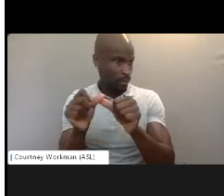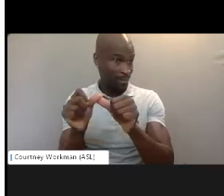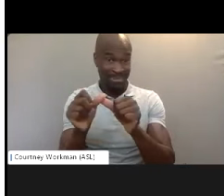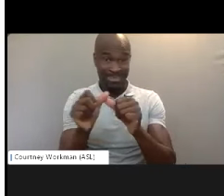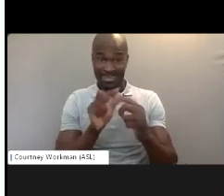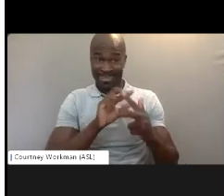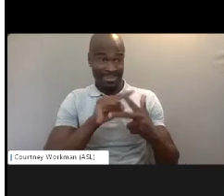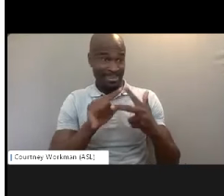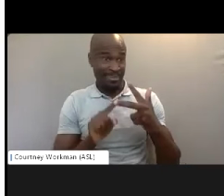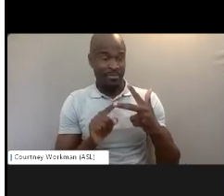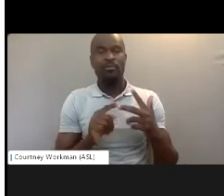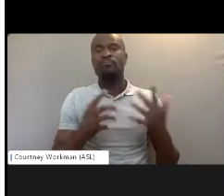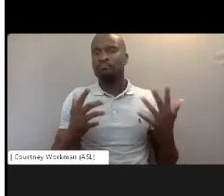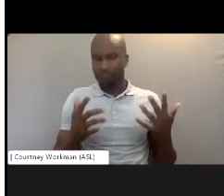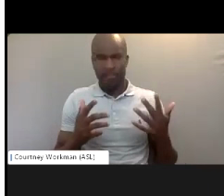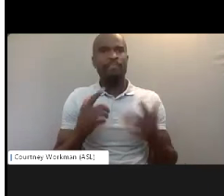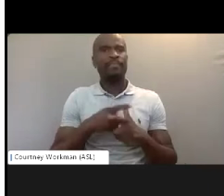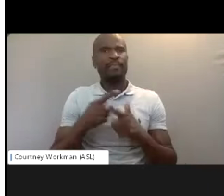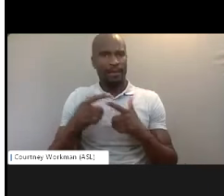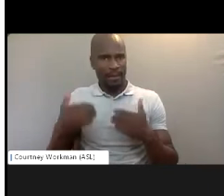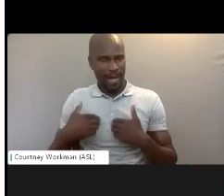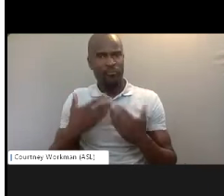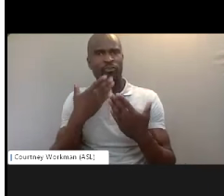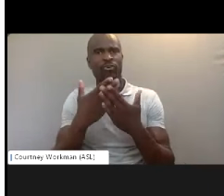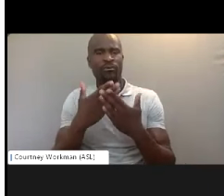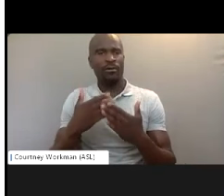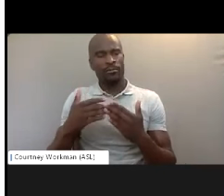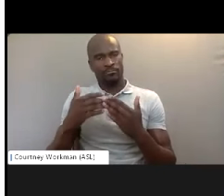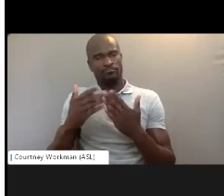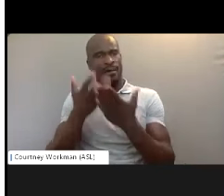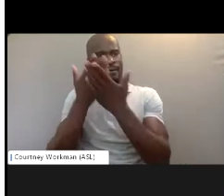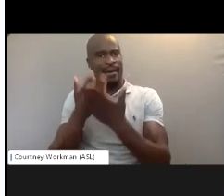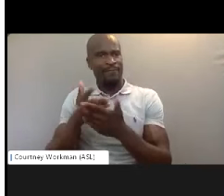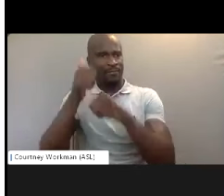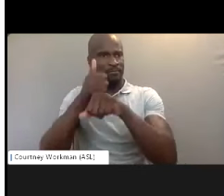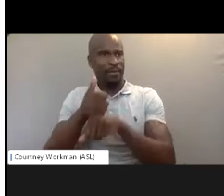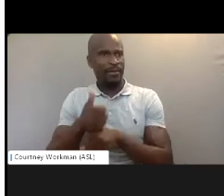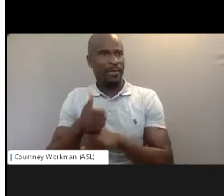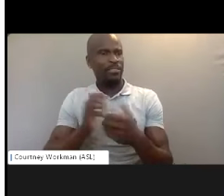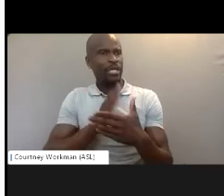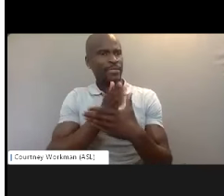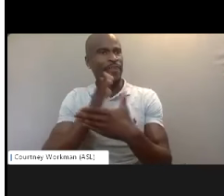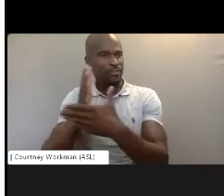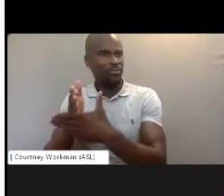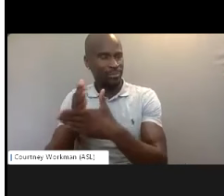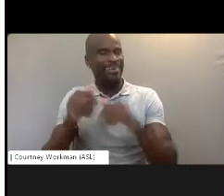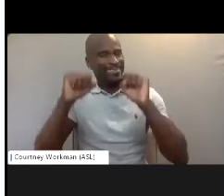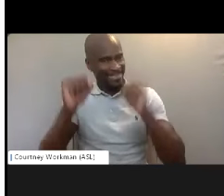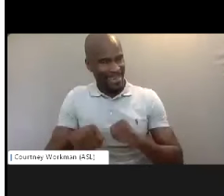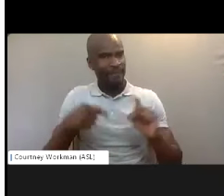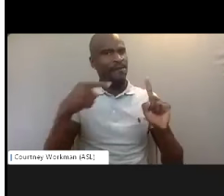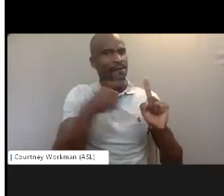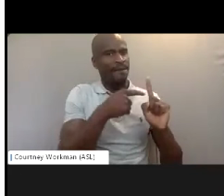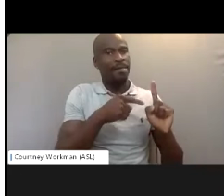do exist that can potentially help decrease people's suffering. And so I just want folks to be aware that that there are